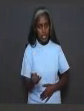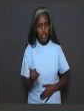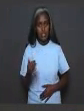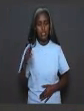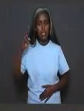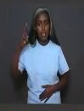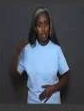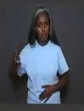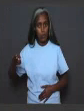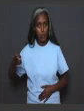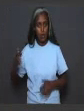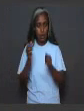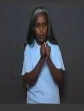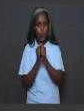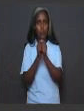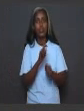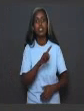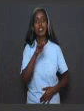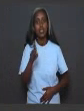hyperbola with the equation